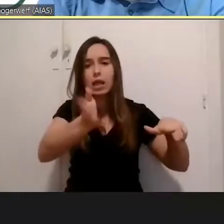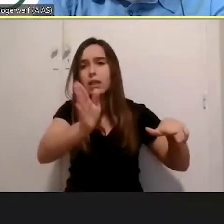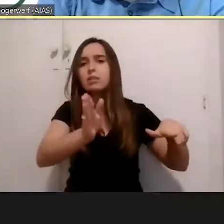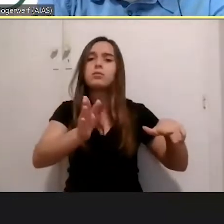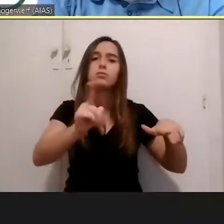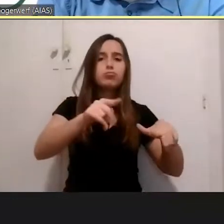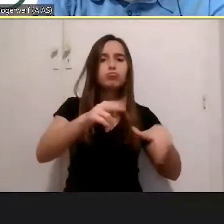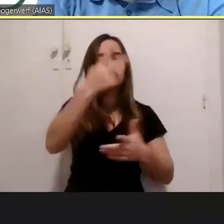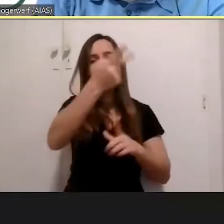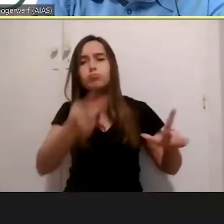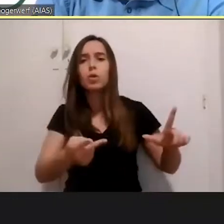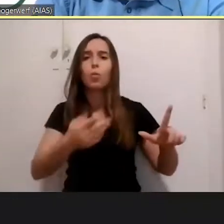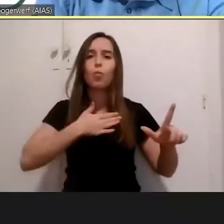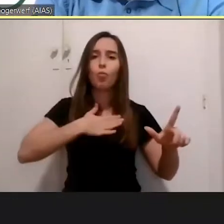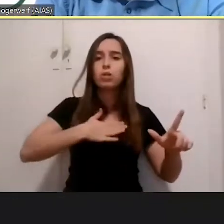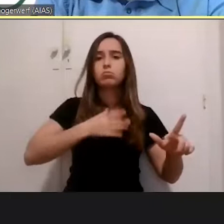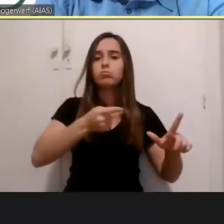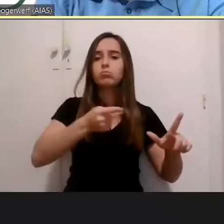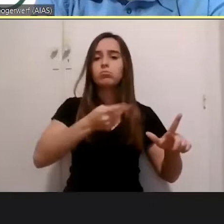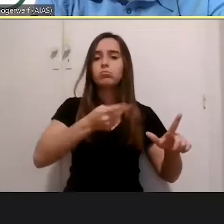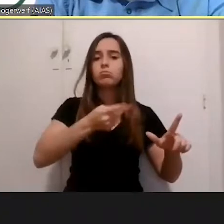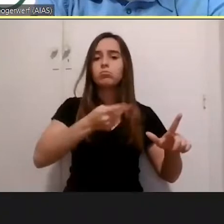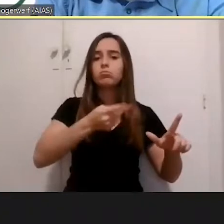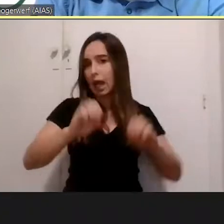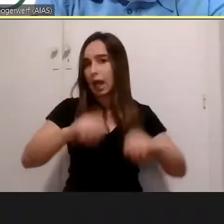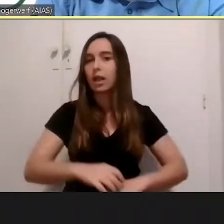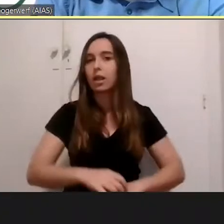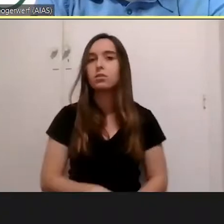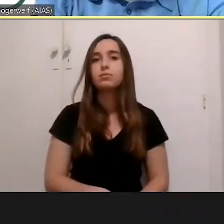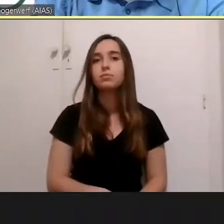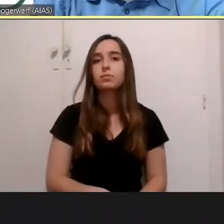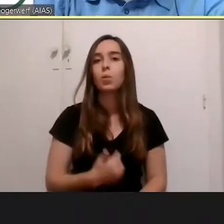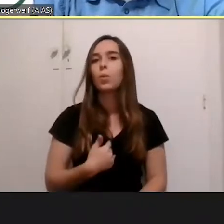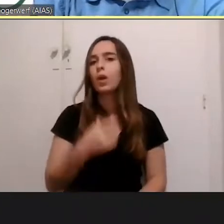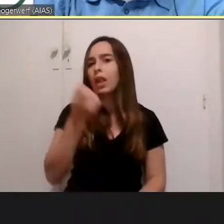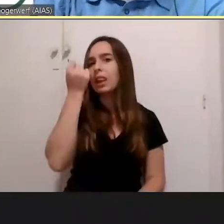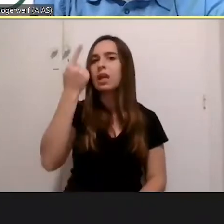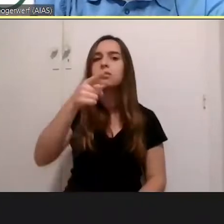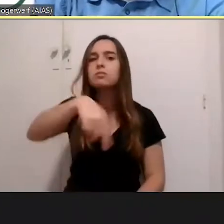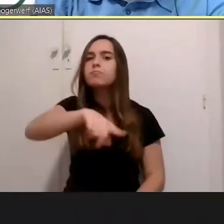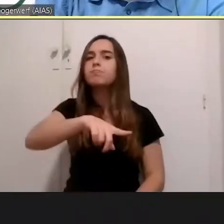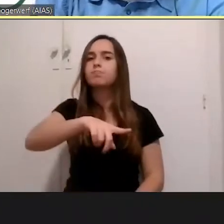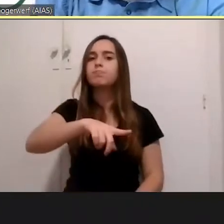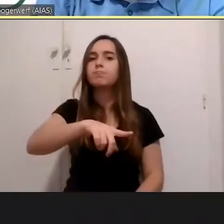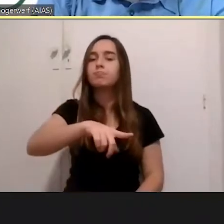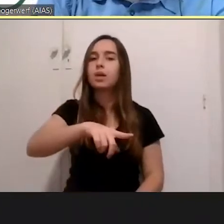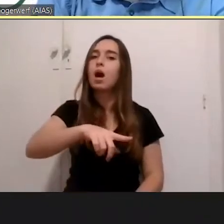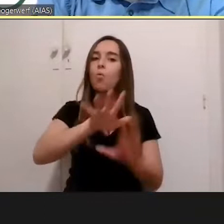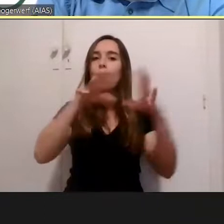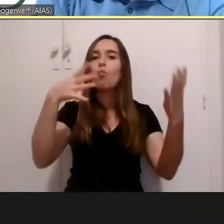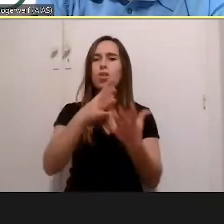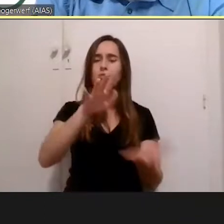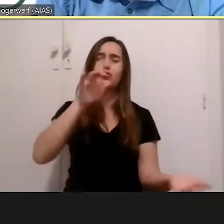document. It's really something which we expect will make a big change in the world in providing access to assistive technology to